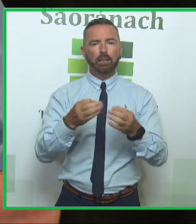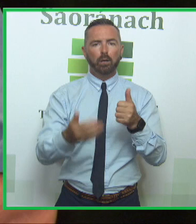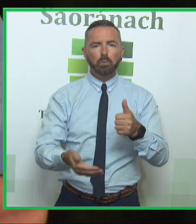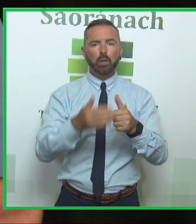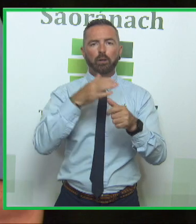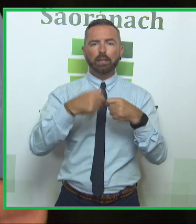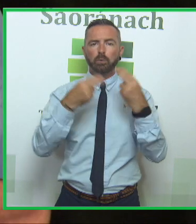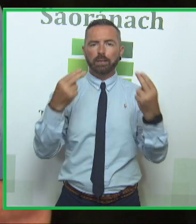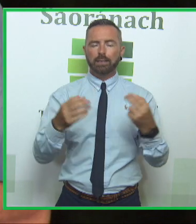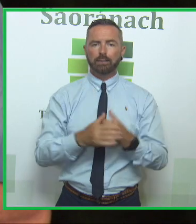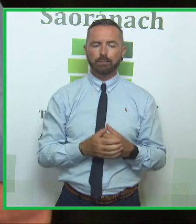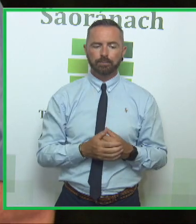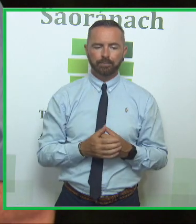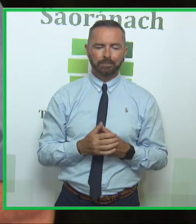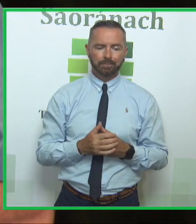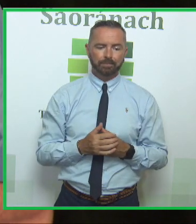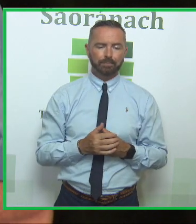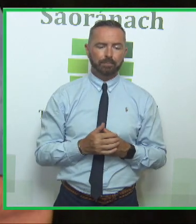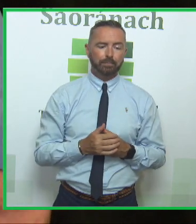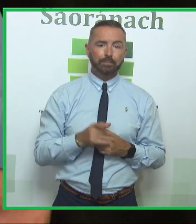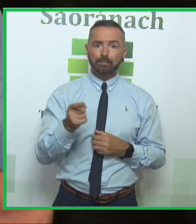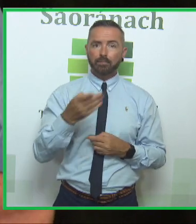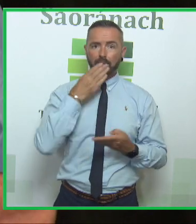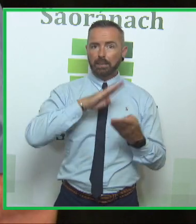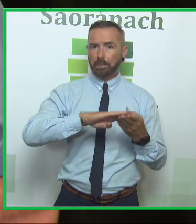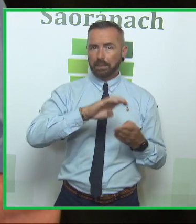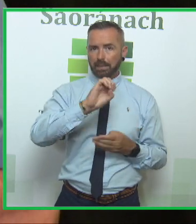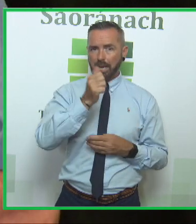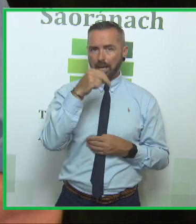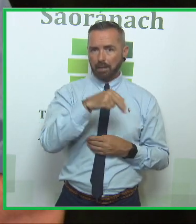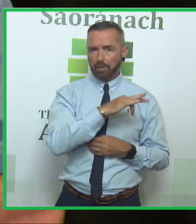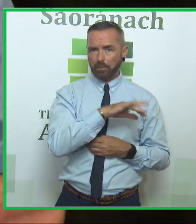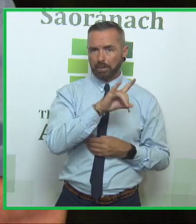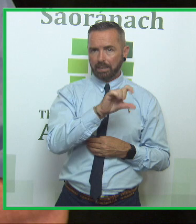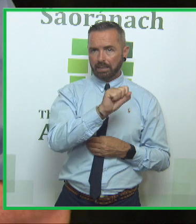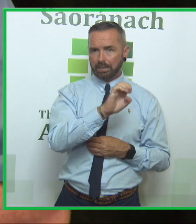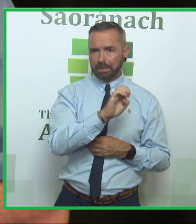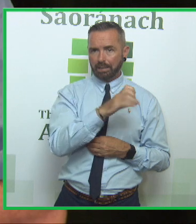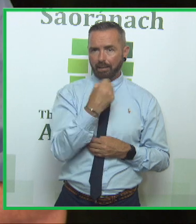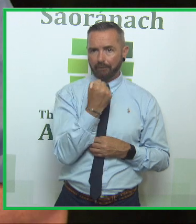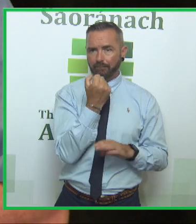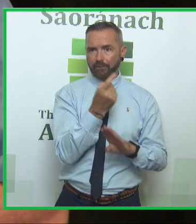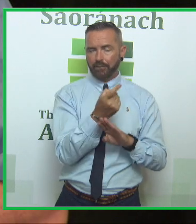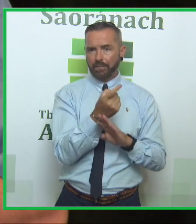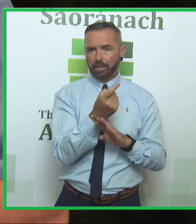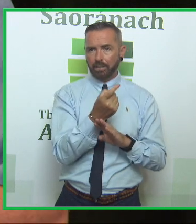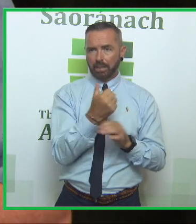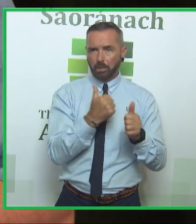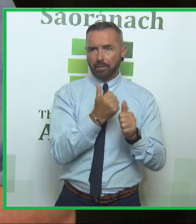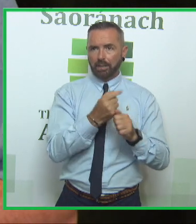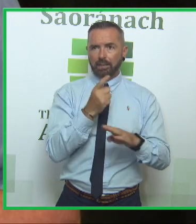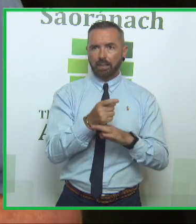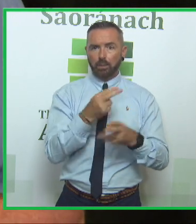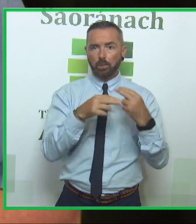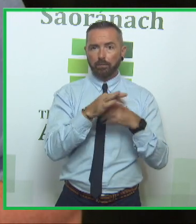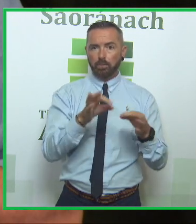and I suppose if that's the message that Eamon is advocating from the HSE, and that's something coming from